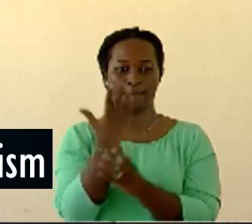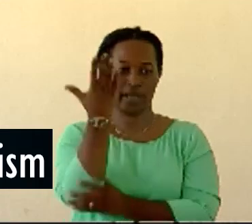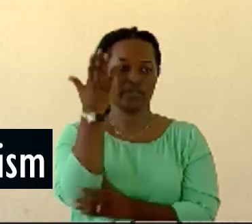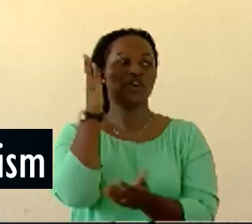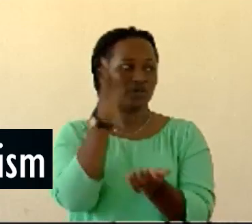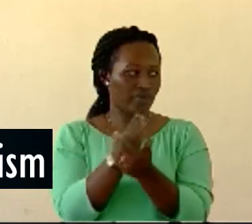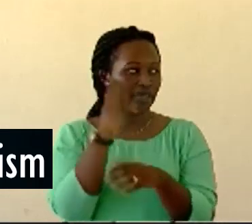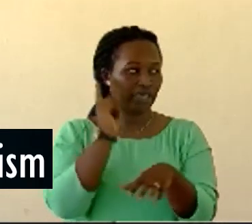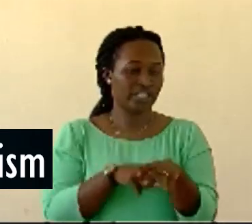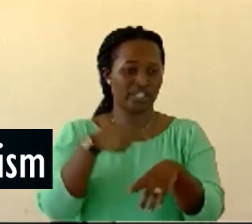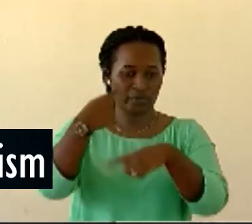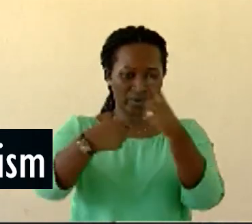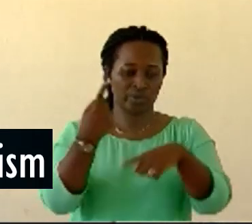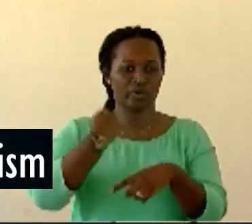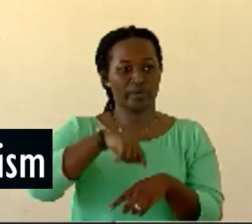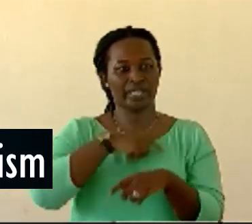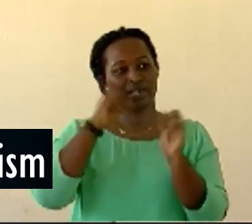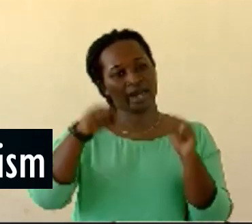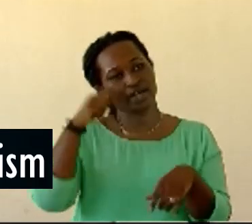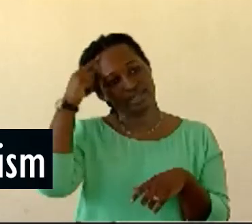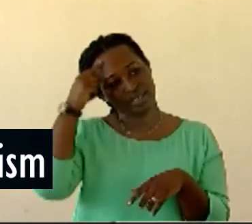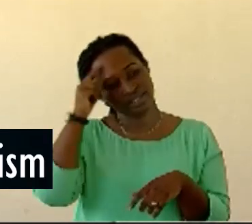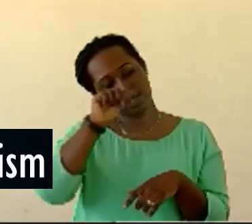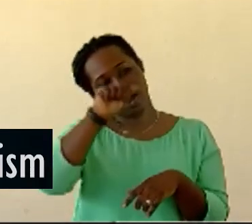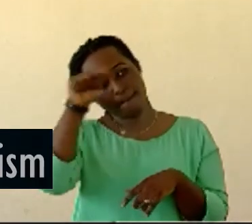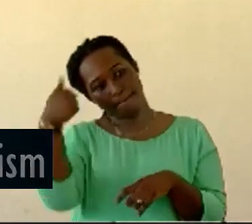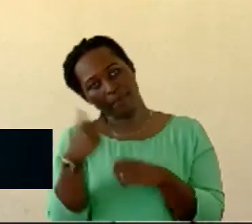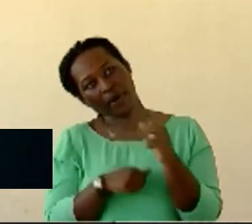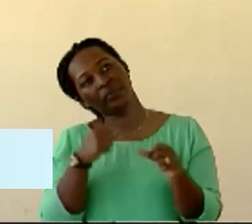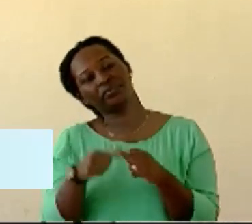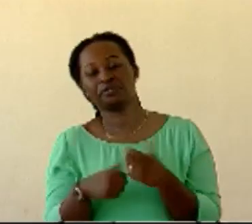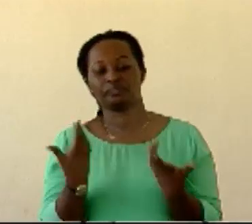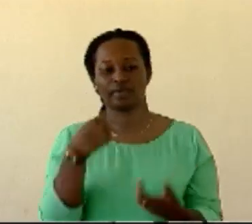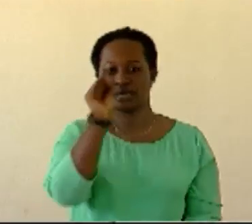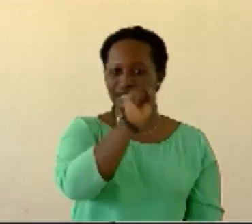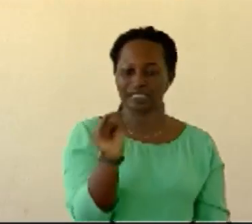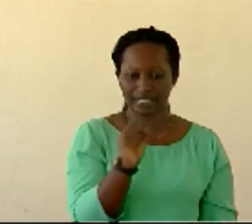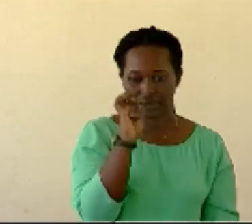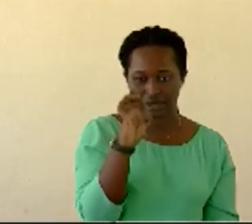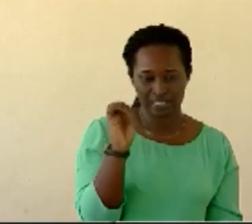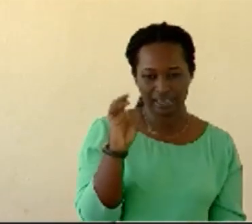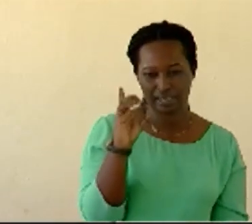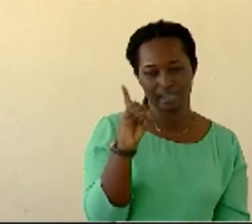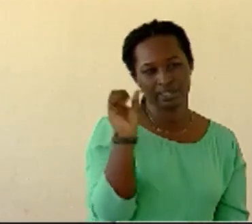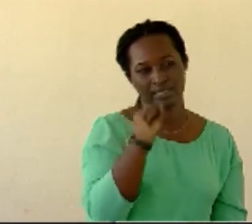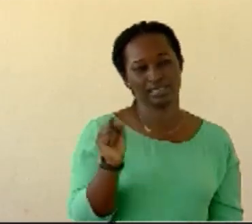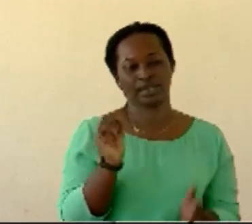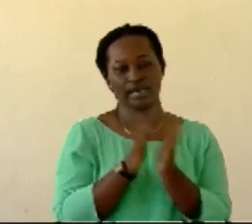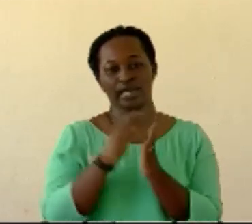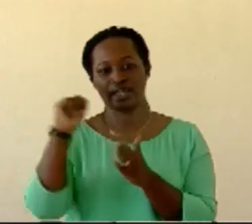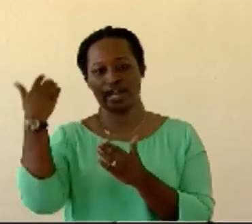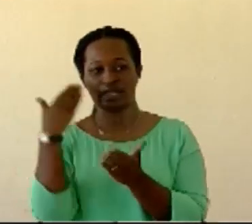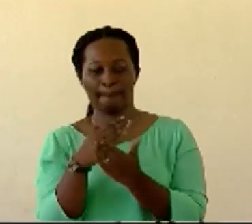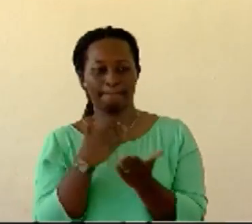when we continue, we can think about seeds and other parts of a plant. Now,